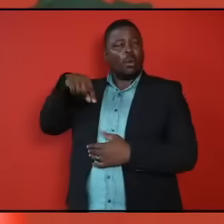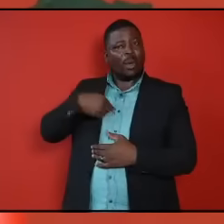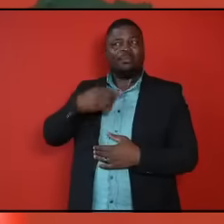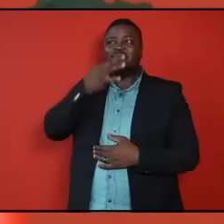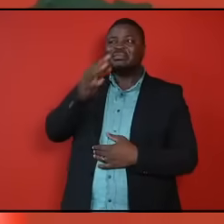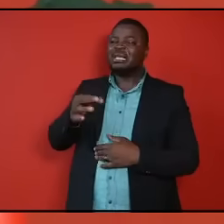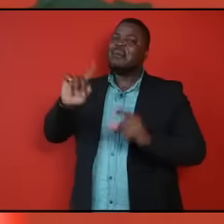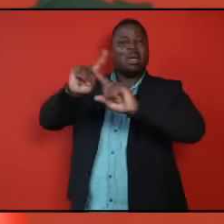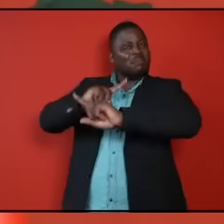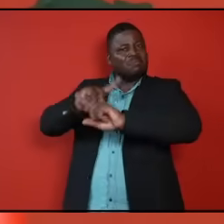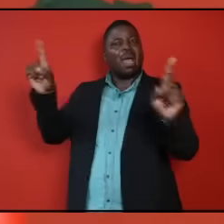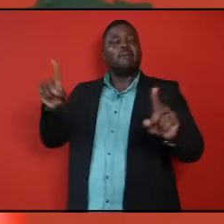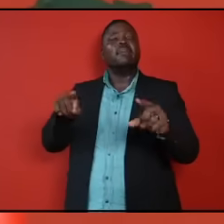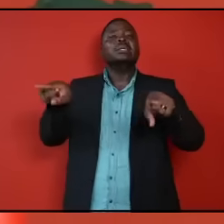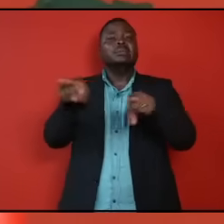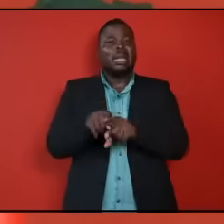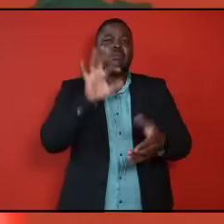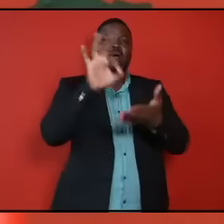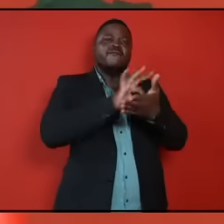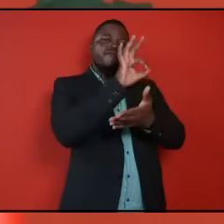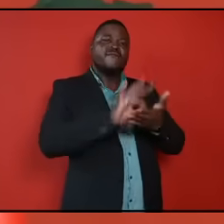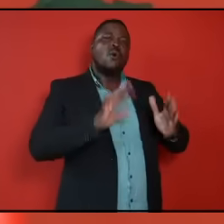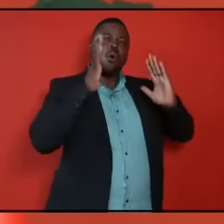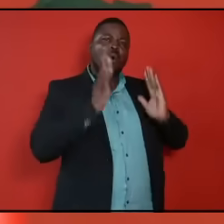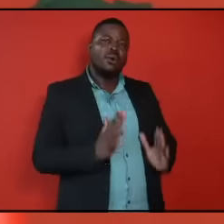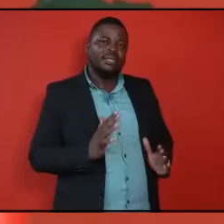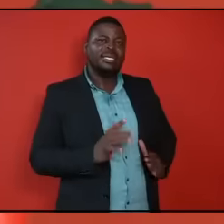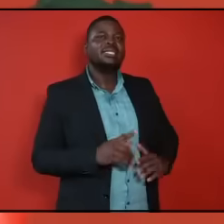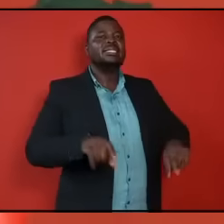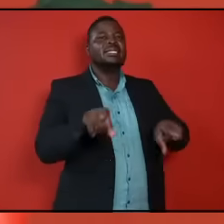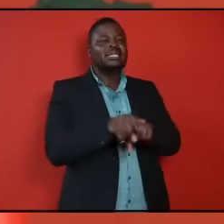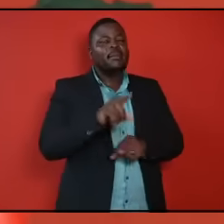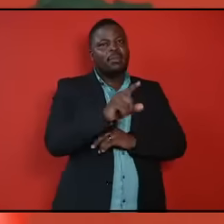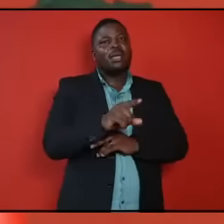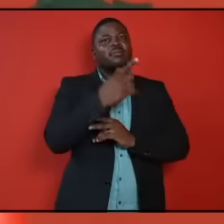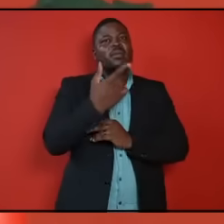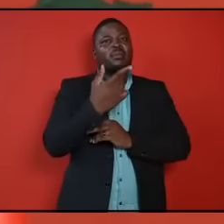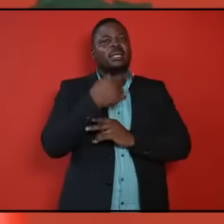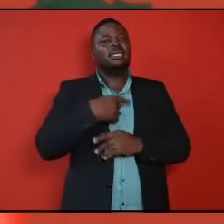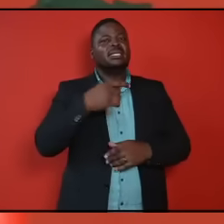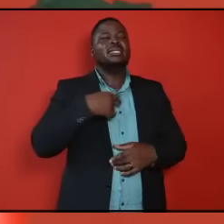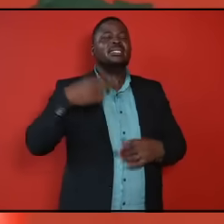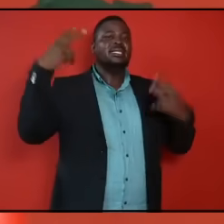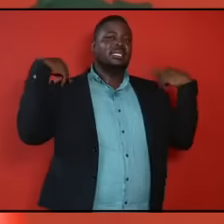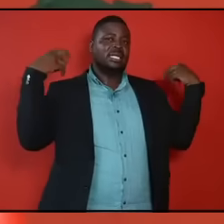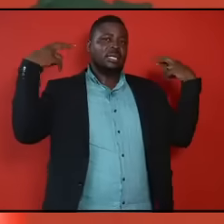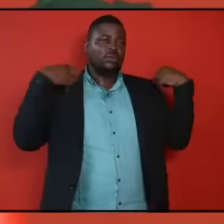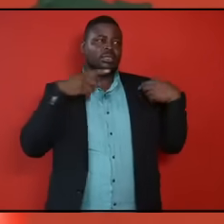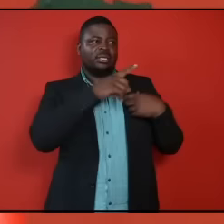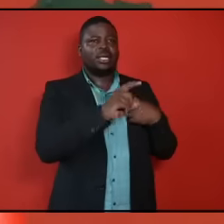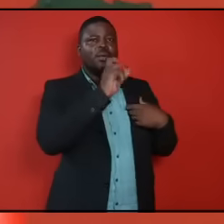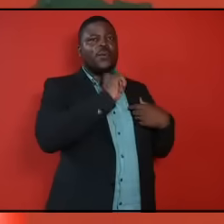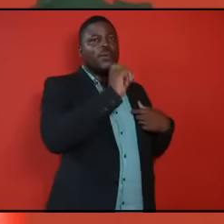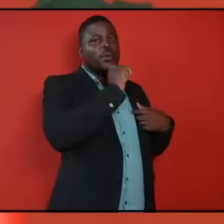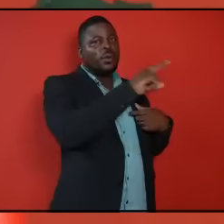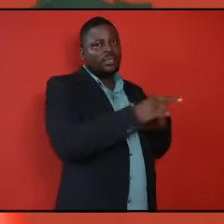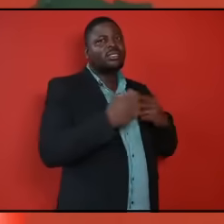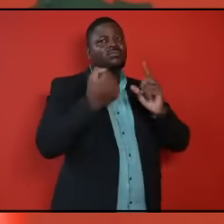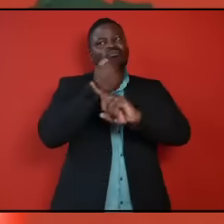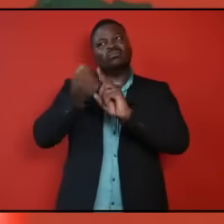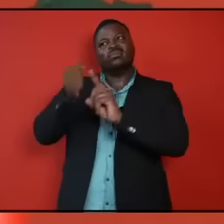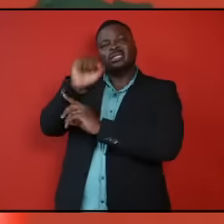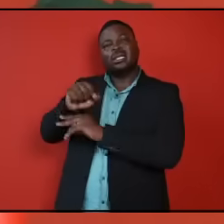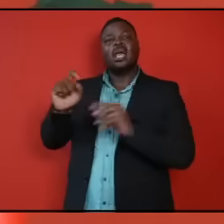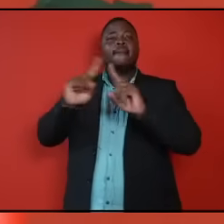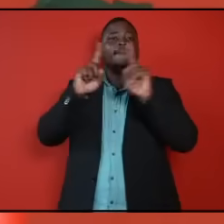activists, and voters, and the unaccountable use of security forces to silence dissent. The EFF stands in